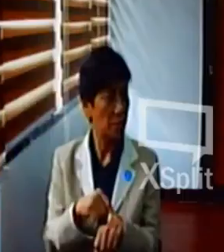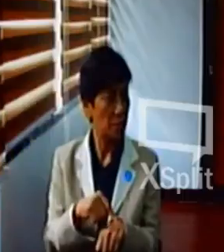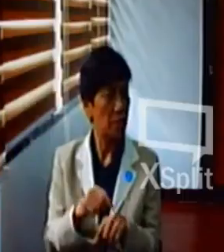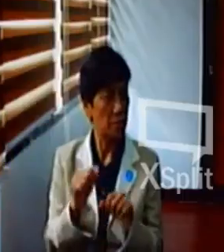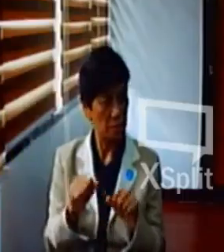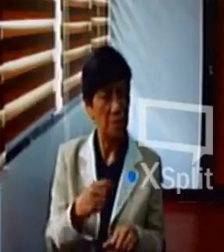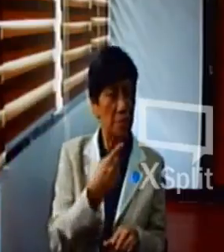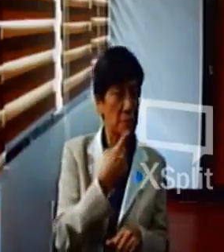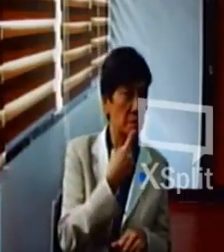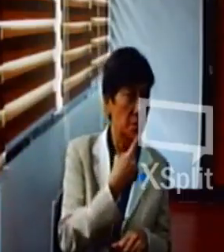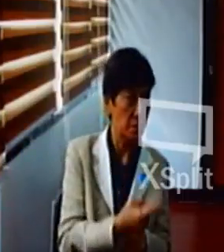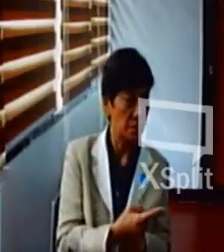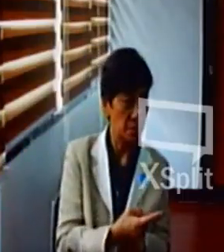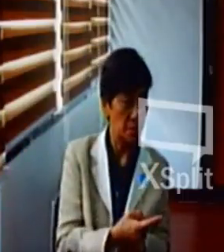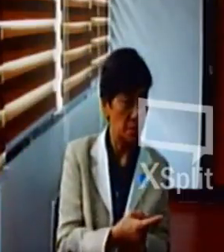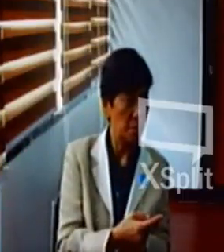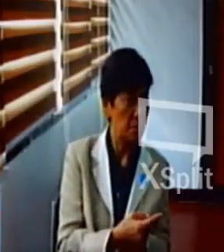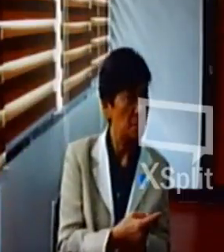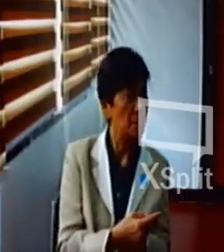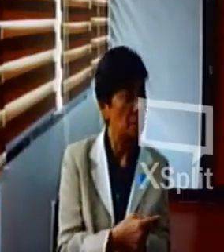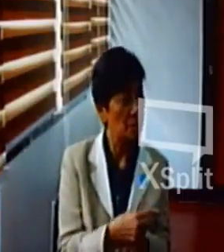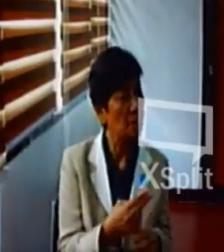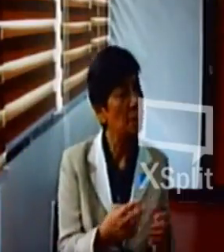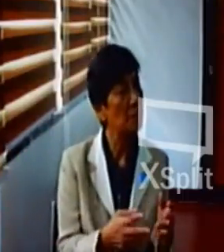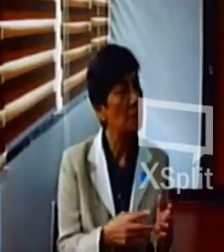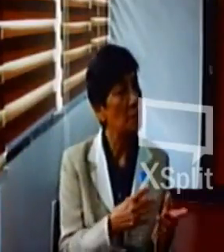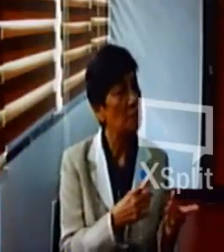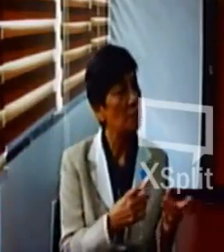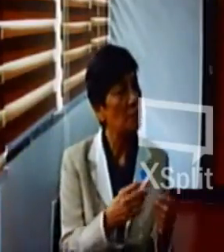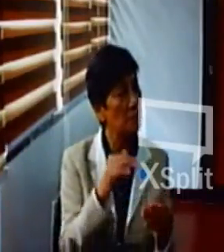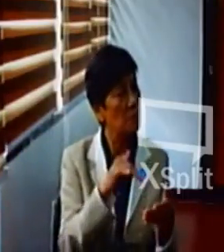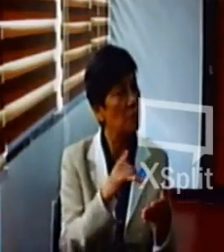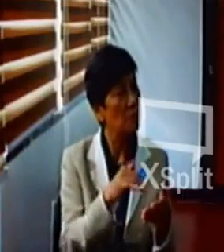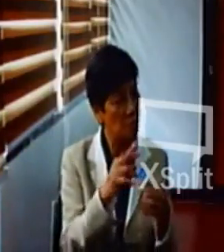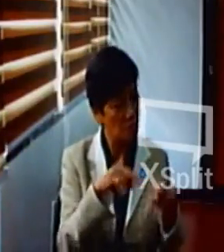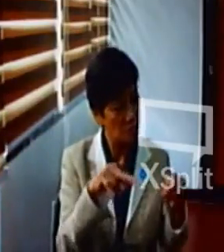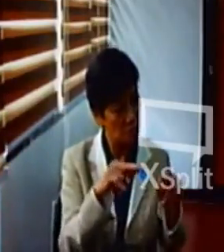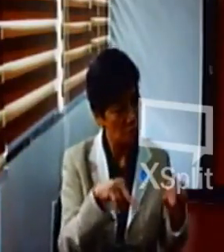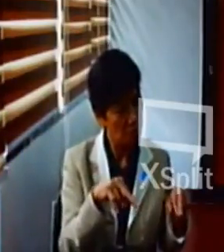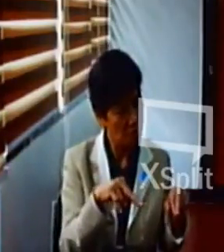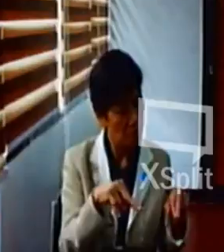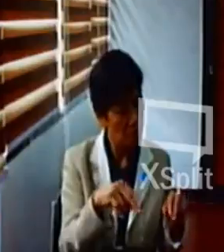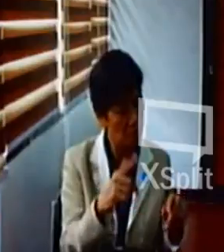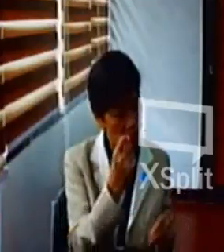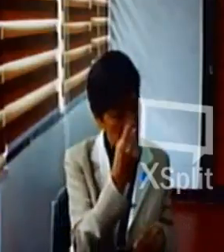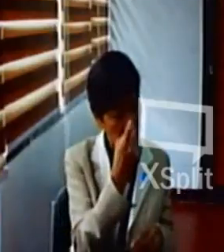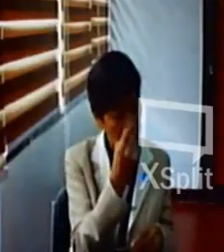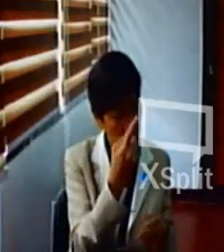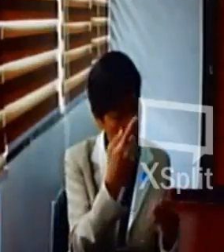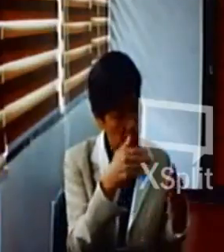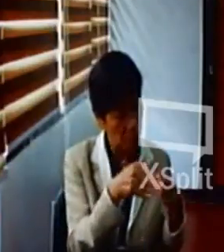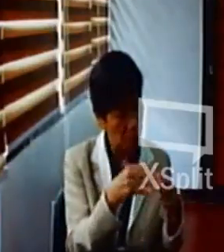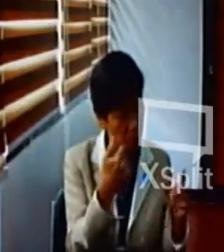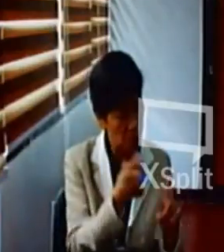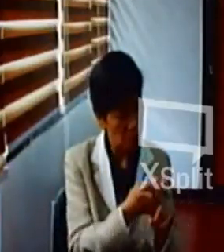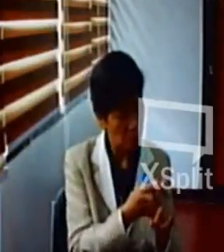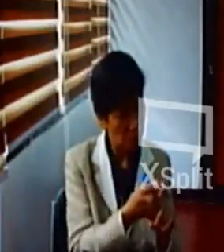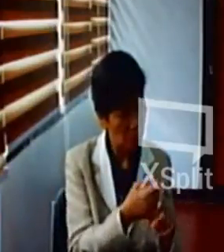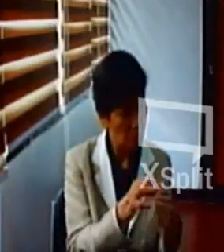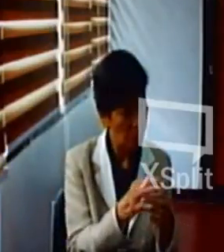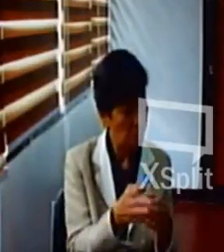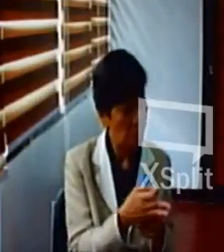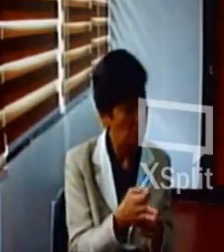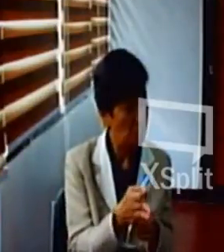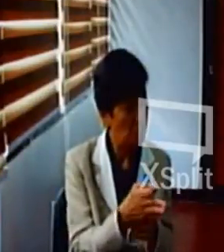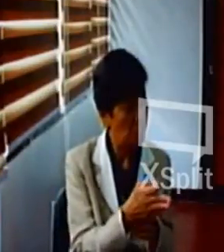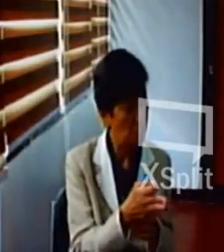that undertaking studies and research to understand the specific impacts on fisheries,